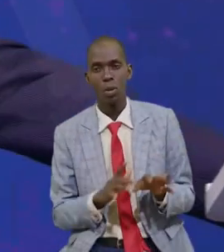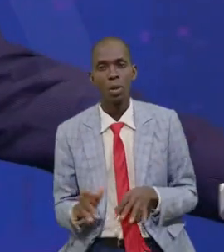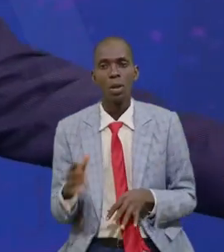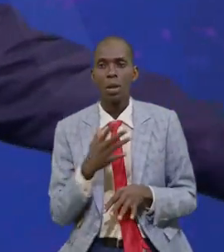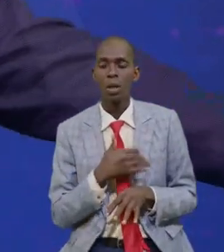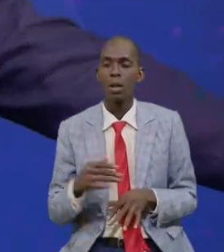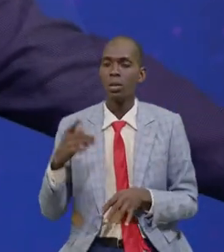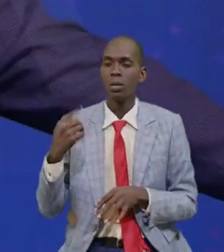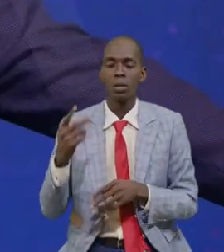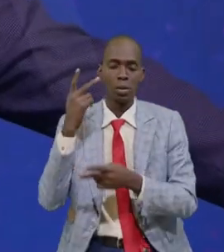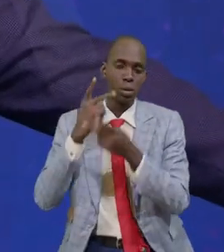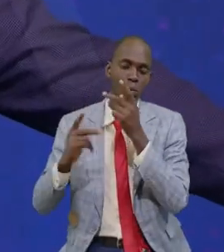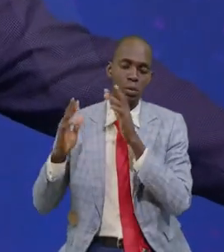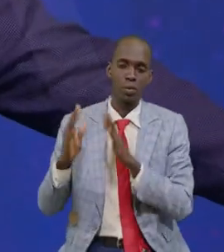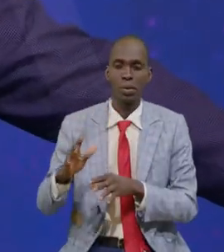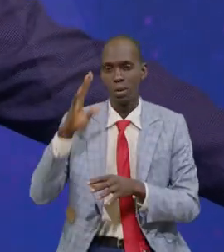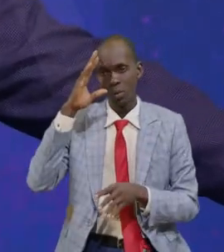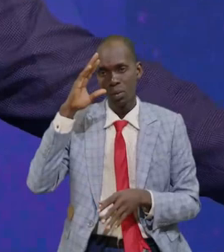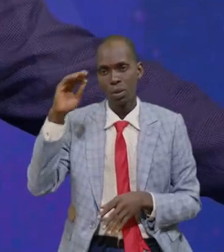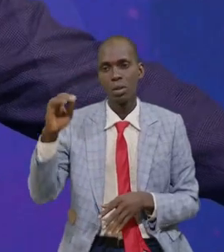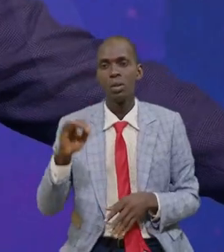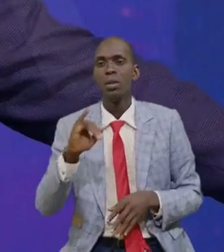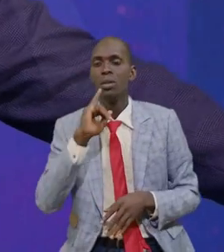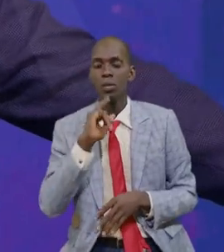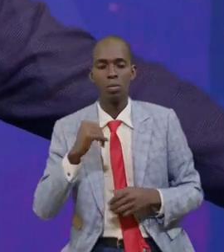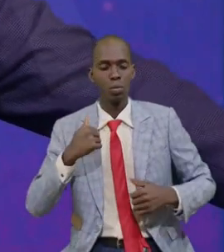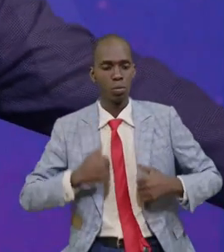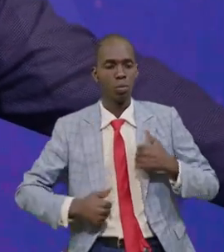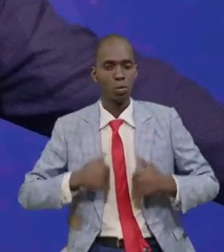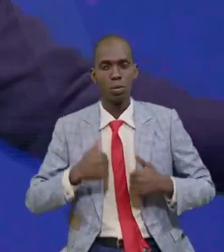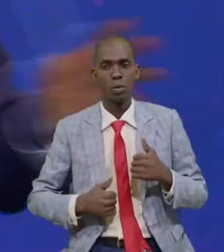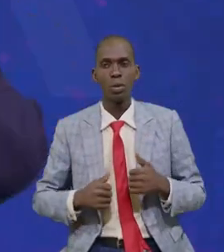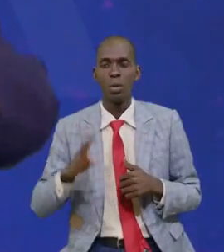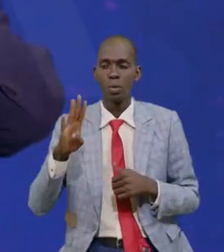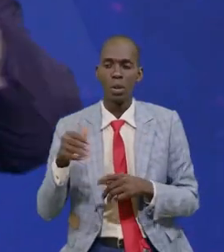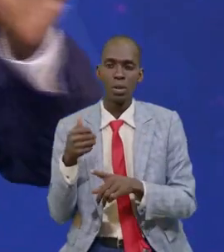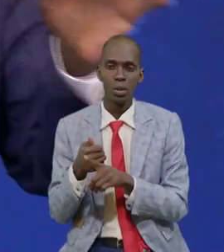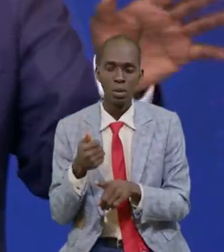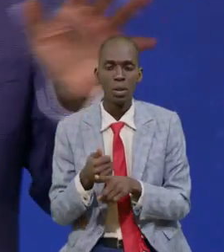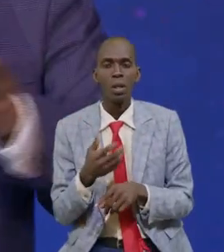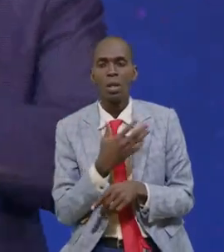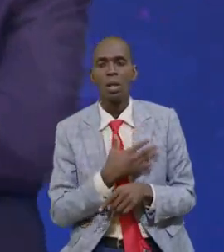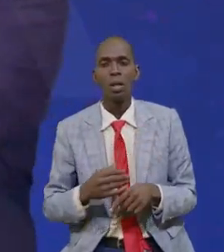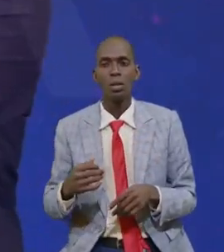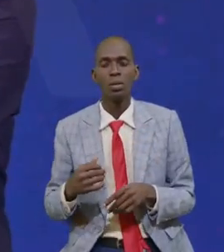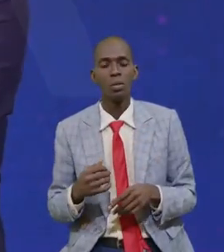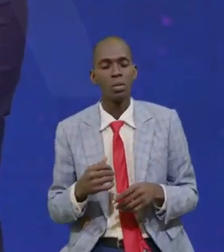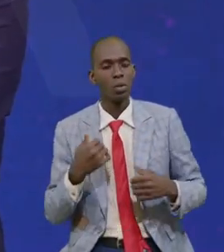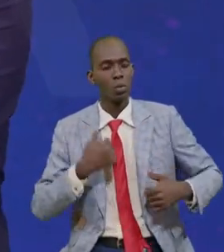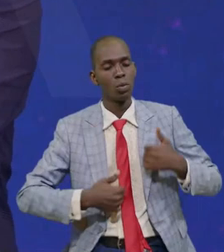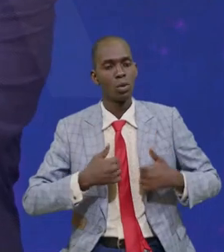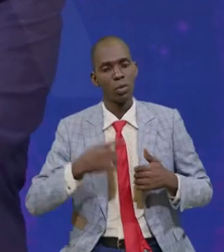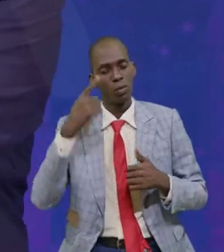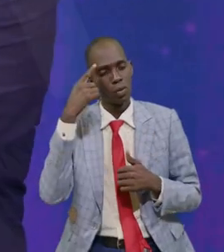a man, is washing by himself, is washing Madam